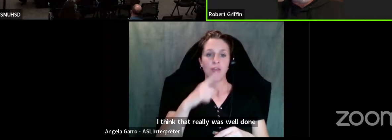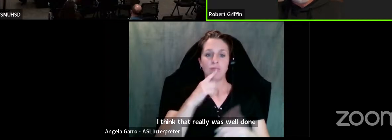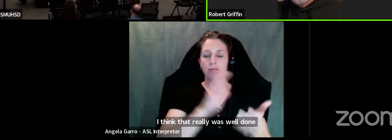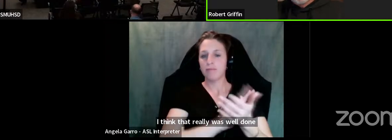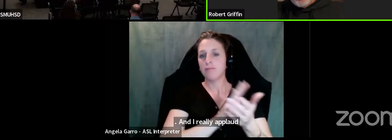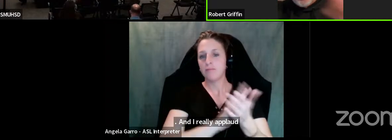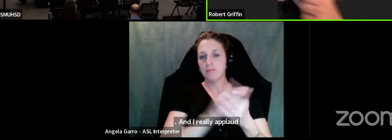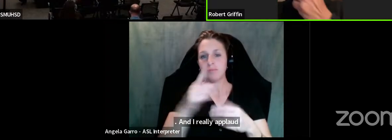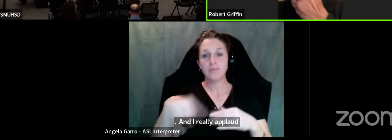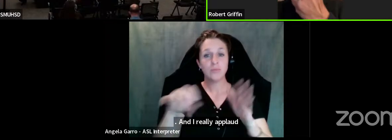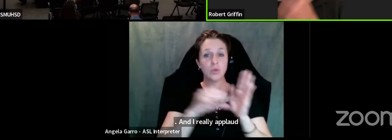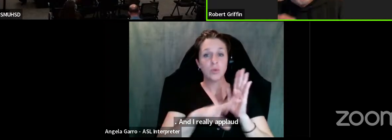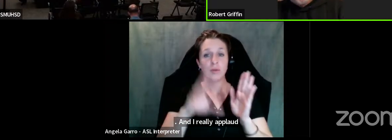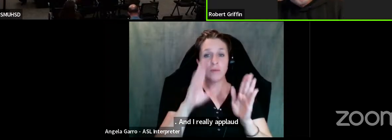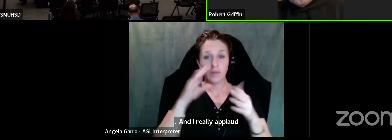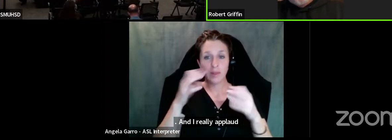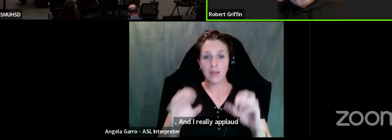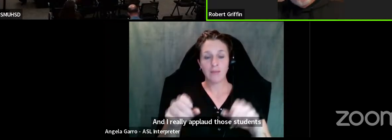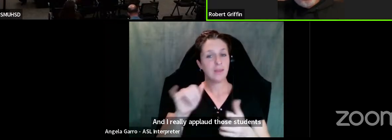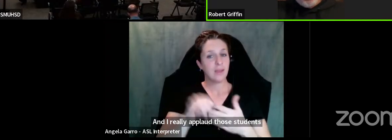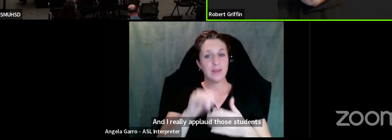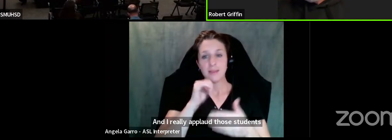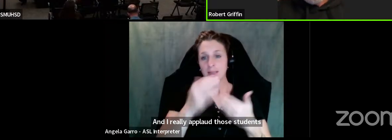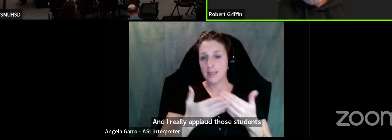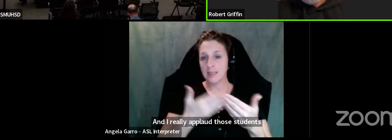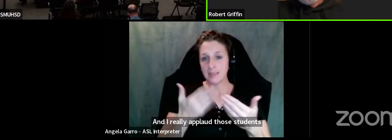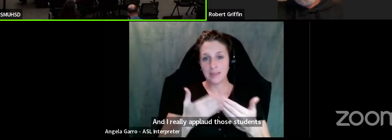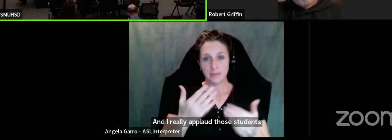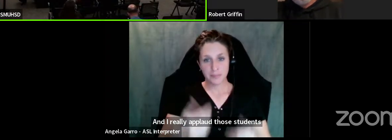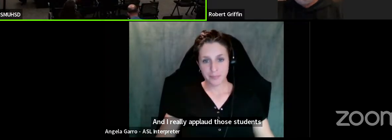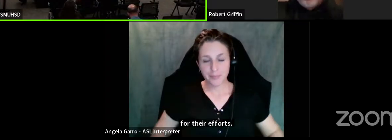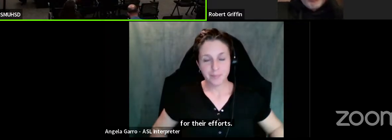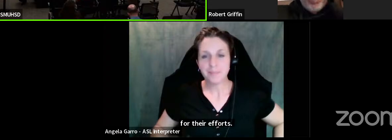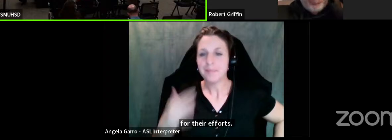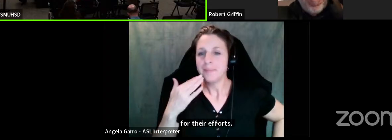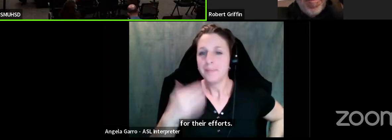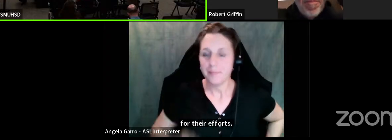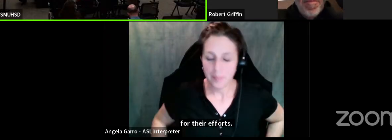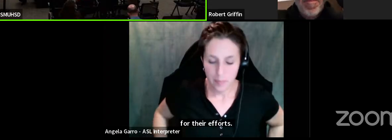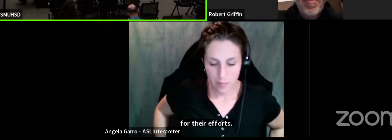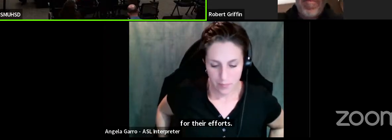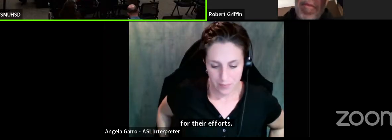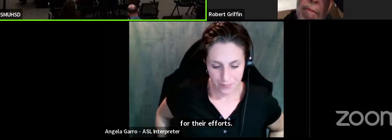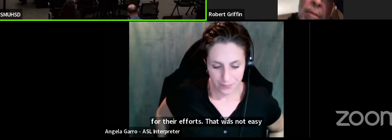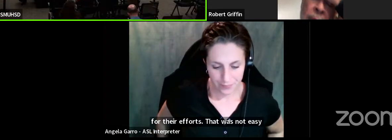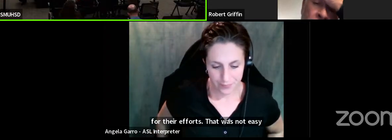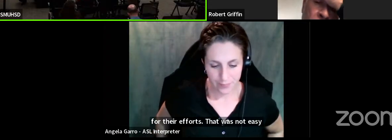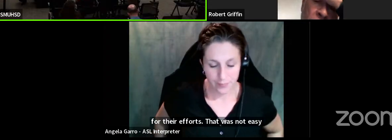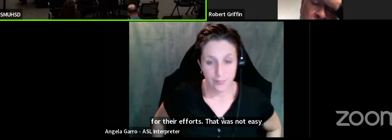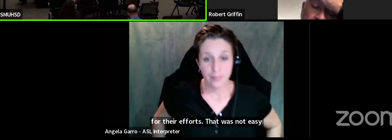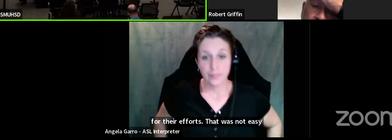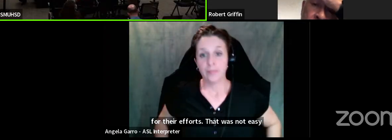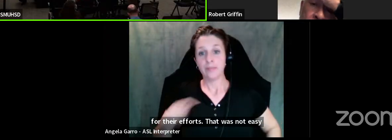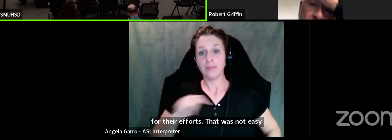for their efforts. That was not easy. Thank you. Trustee Chavez.